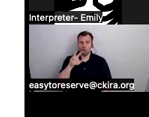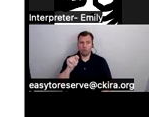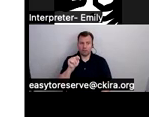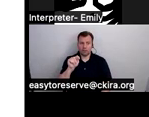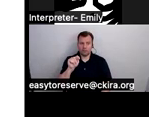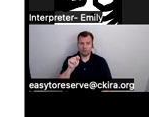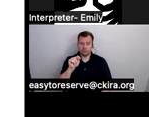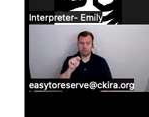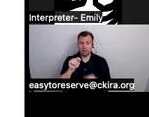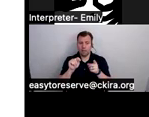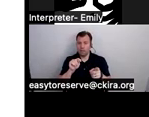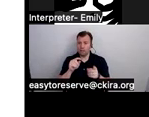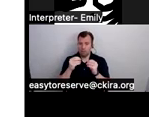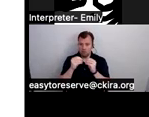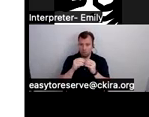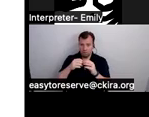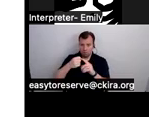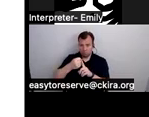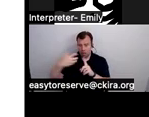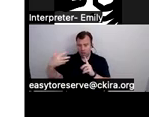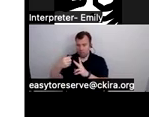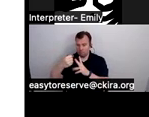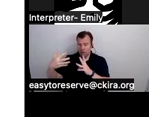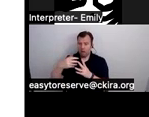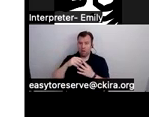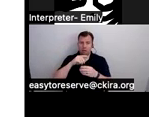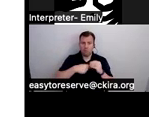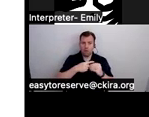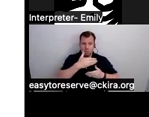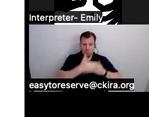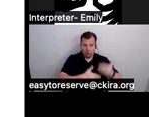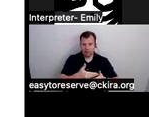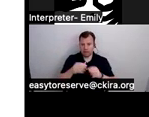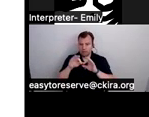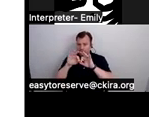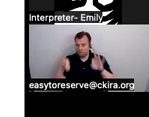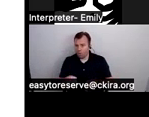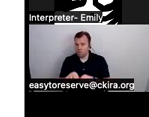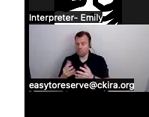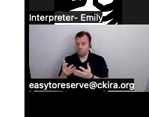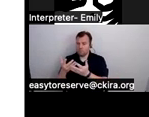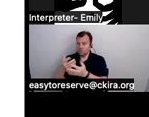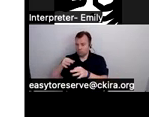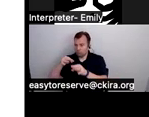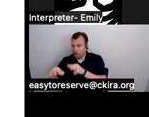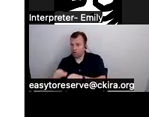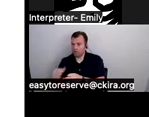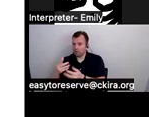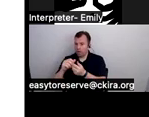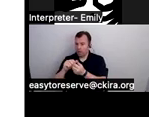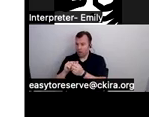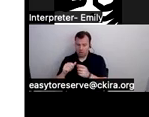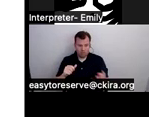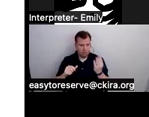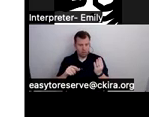particular link talks a little bit more about the application process itself, some of the forms that are required, instructions about how you fill out these different